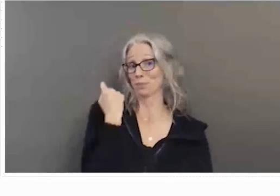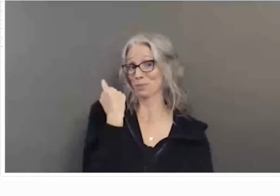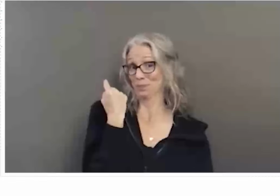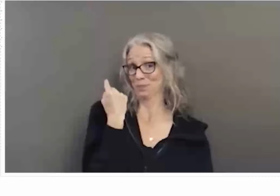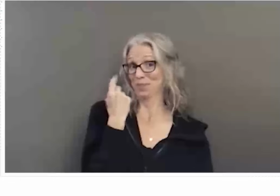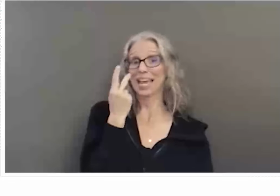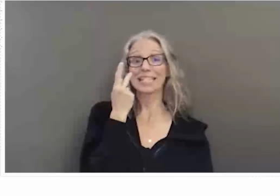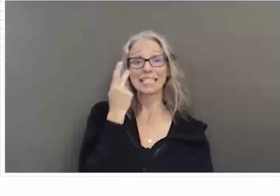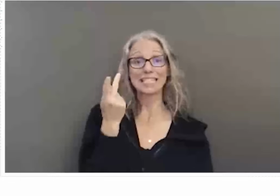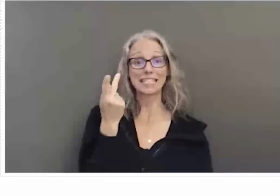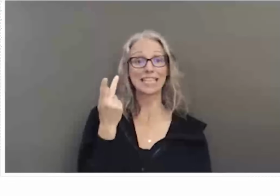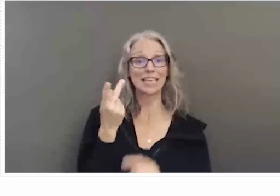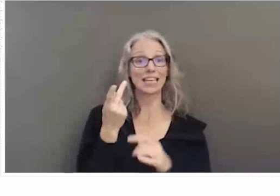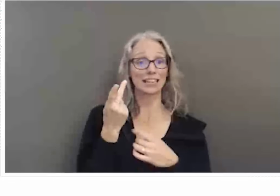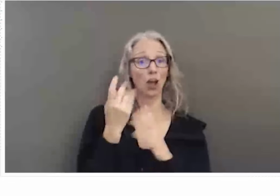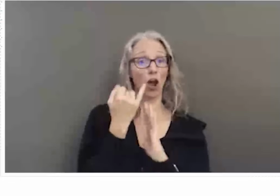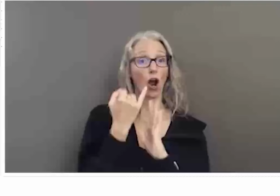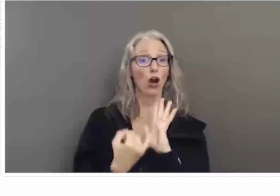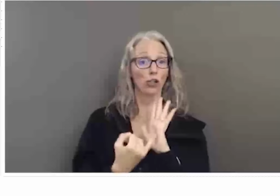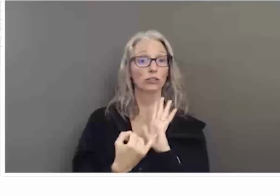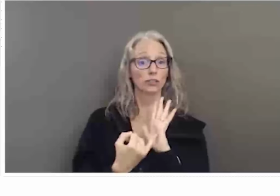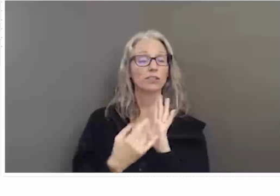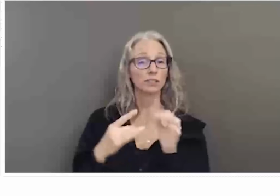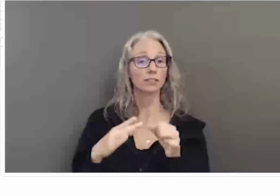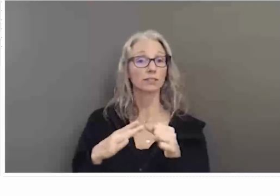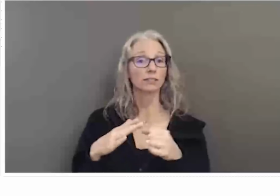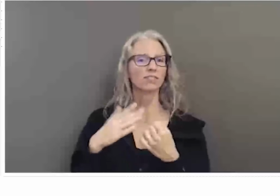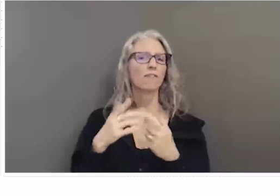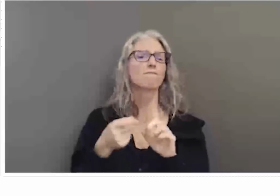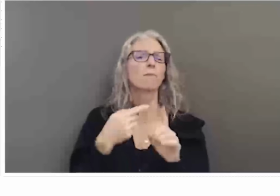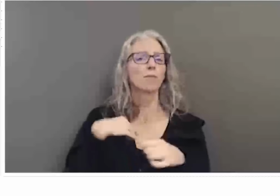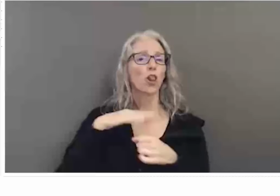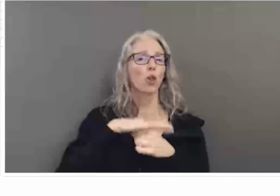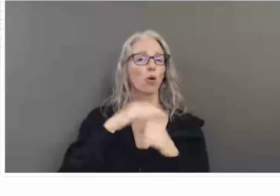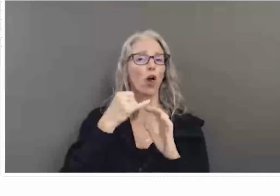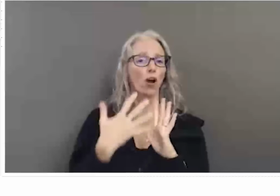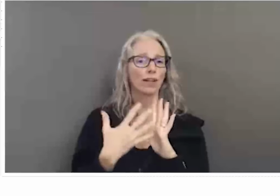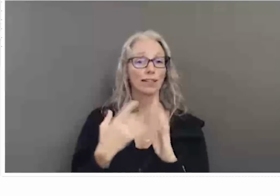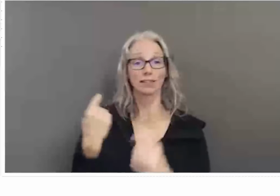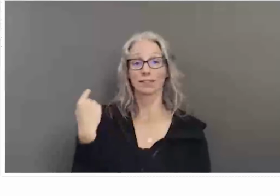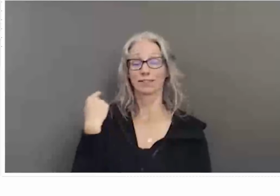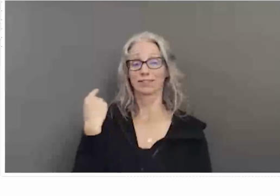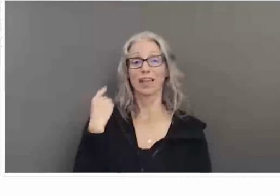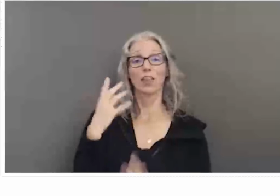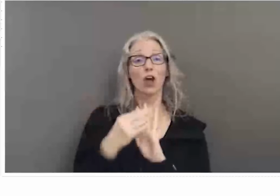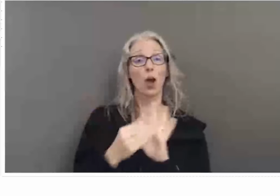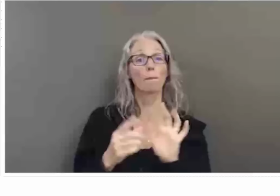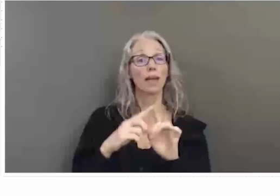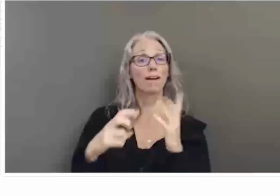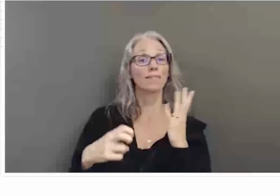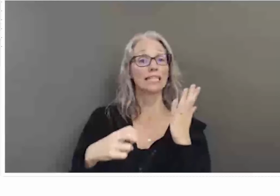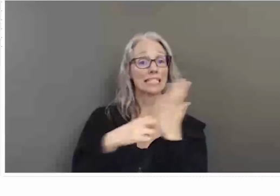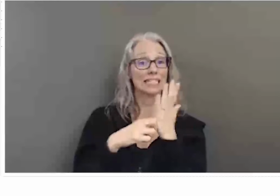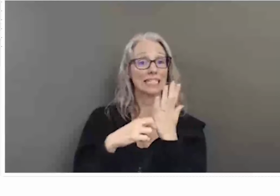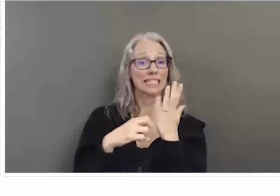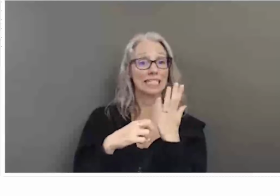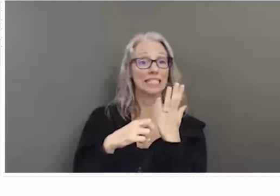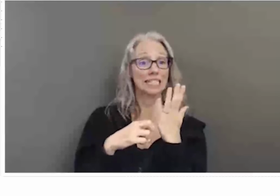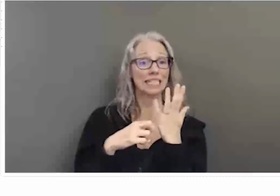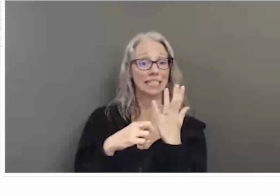local artist here, which is basically a copy of the ticket, the last ticket, actually the Canadian ones in '93. So I find it's